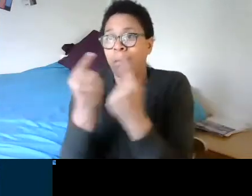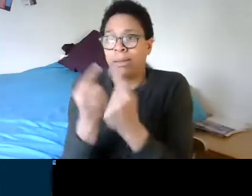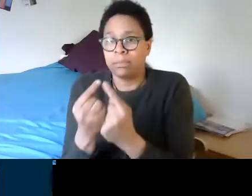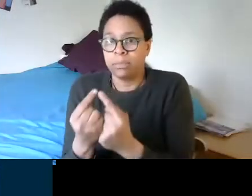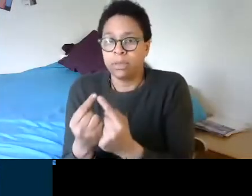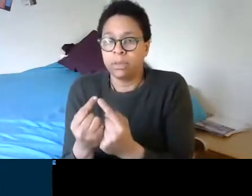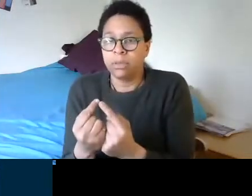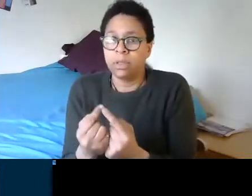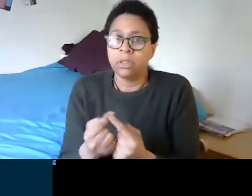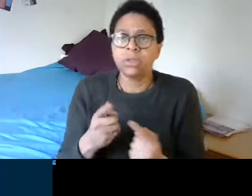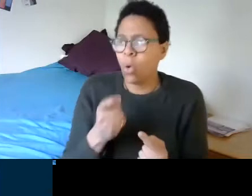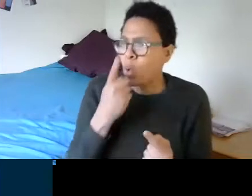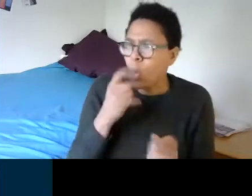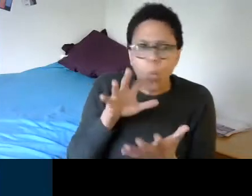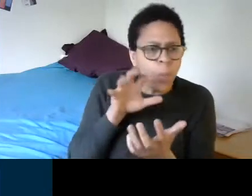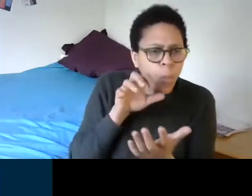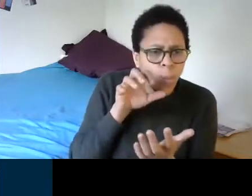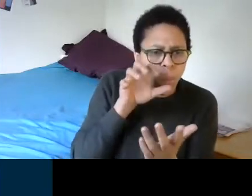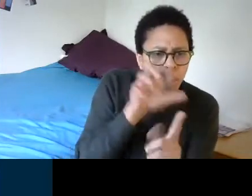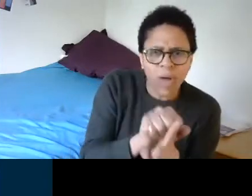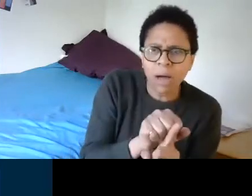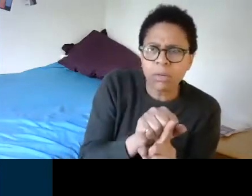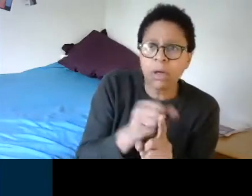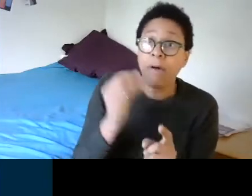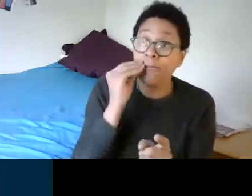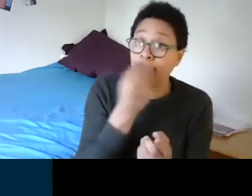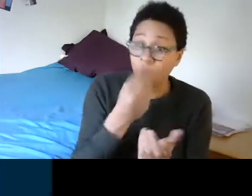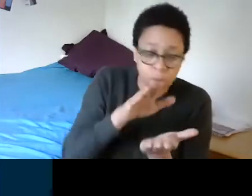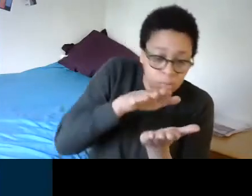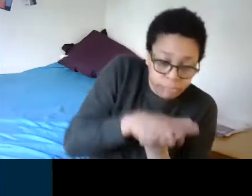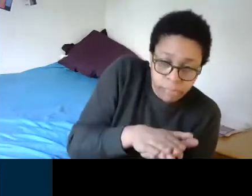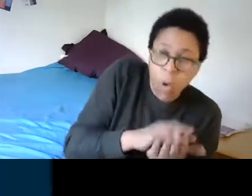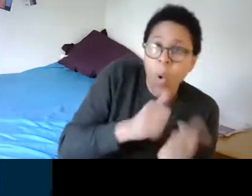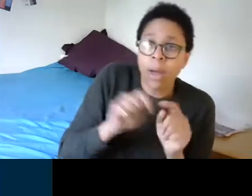books, from pressed flowers to miniature paintings.